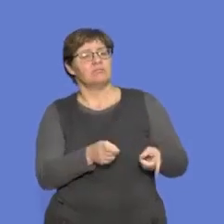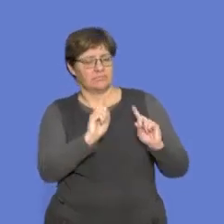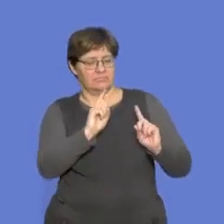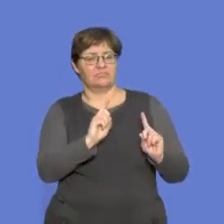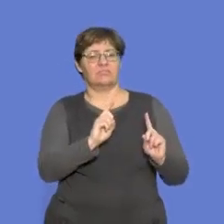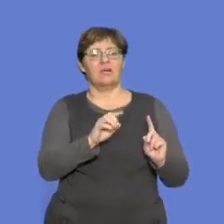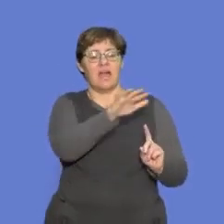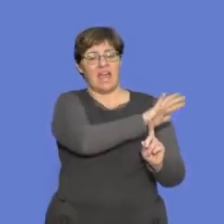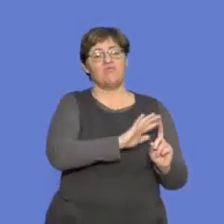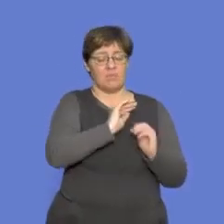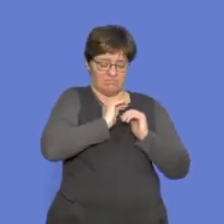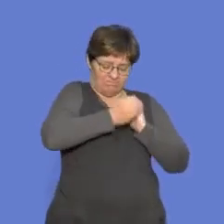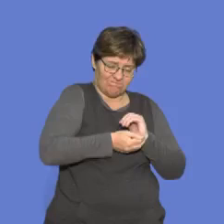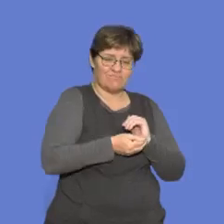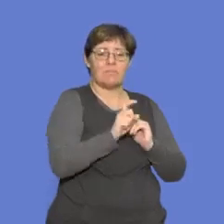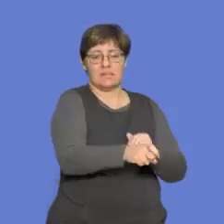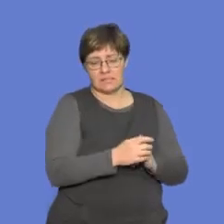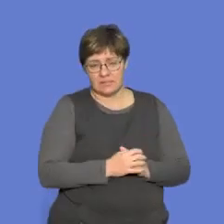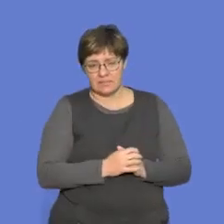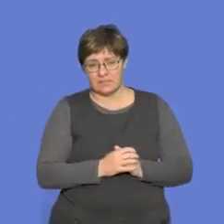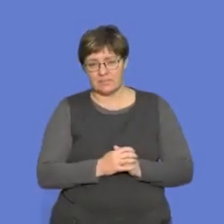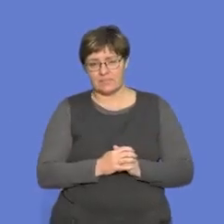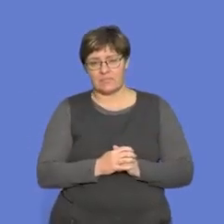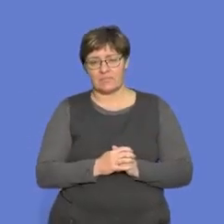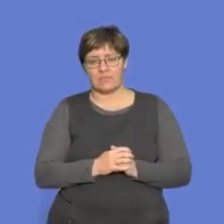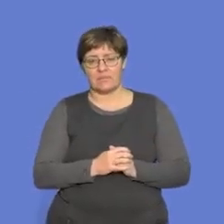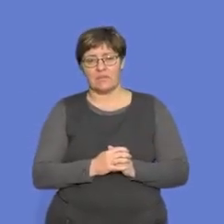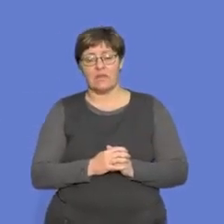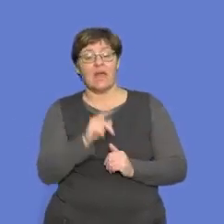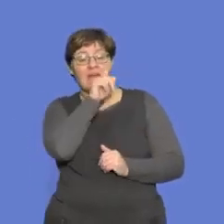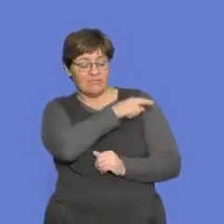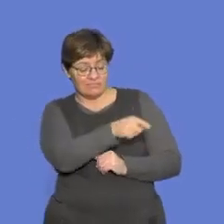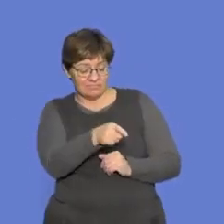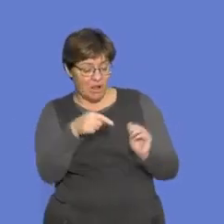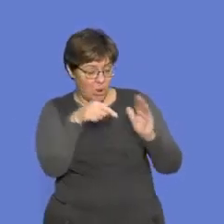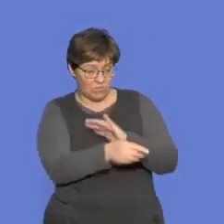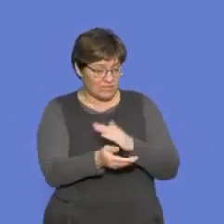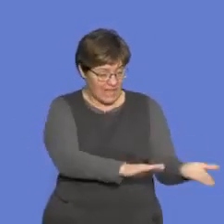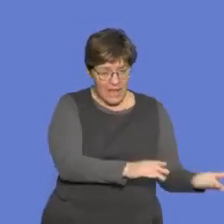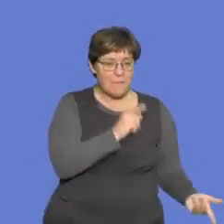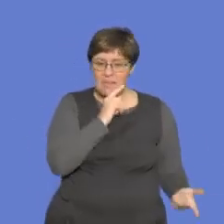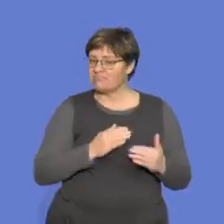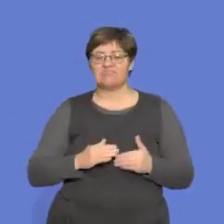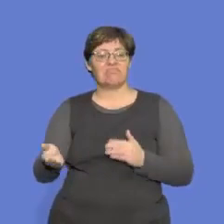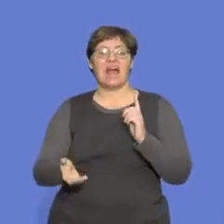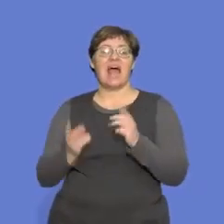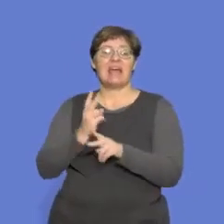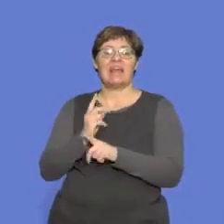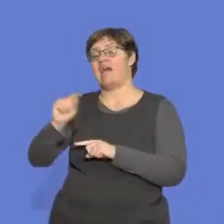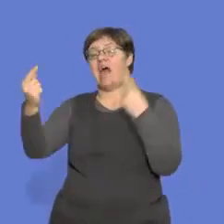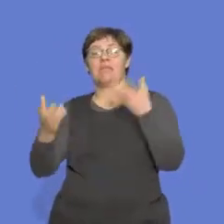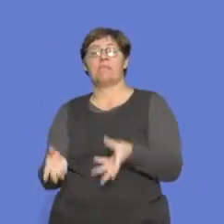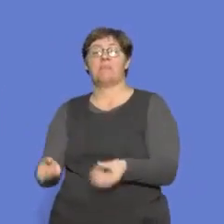to be conserved and protected. One, because if we lose these, we're probably going to lose them and we will not have them anywhere else in the